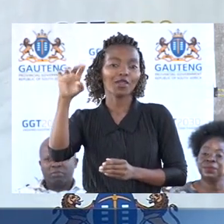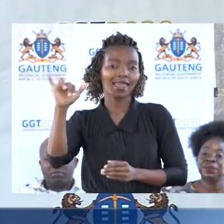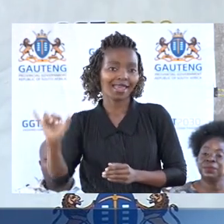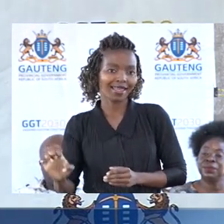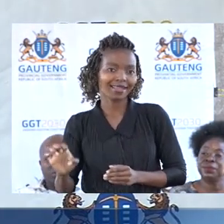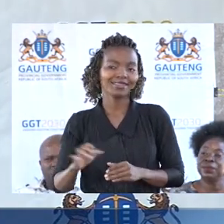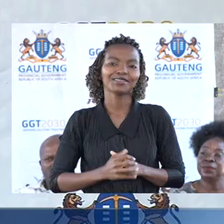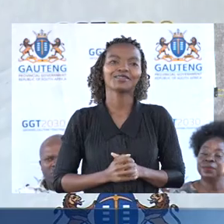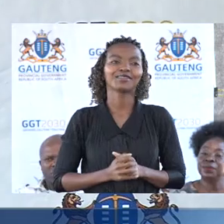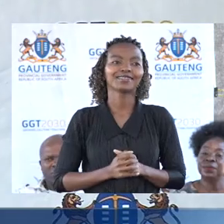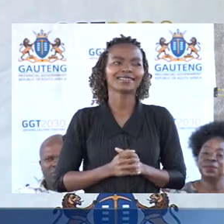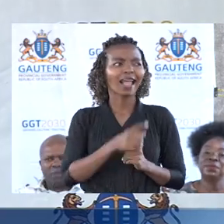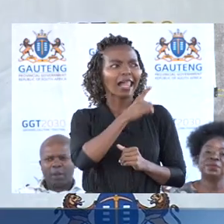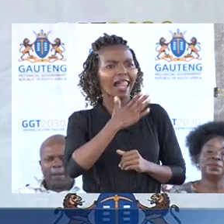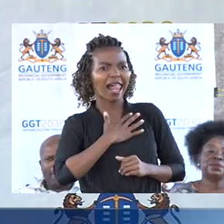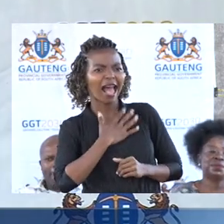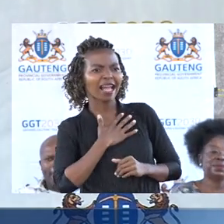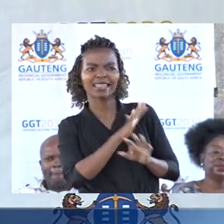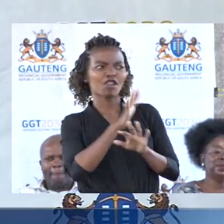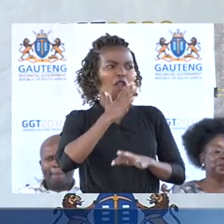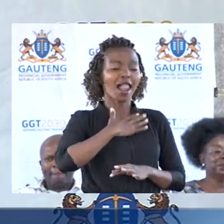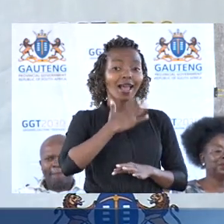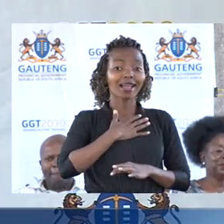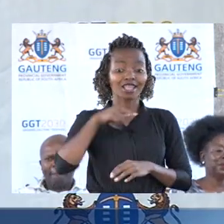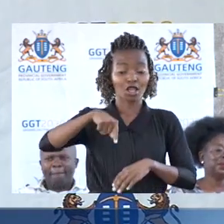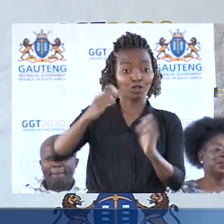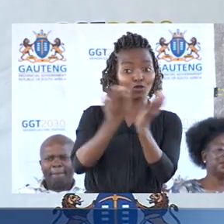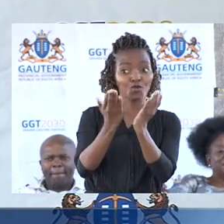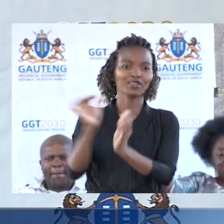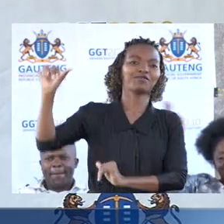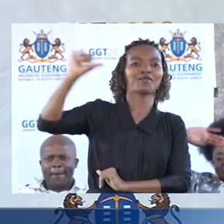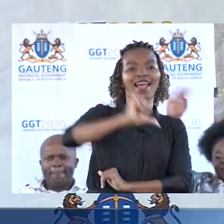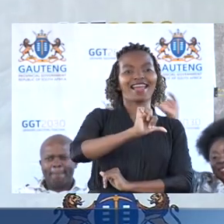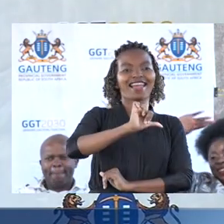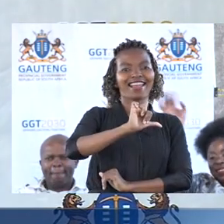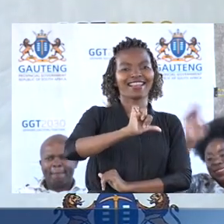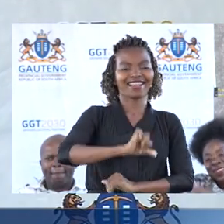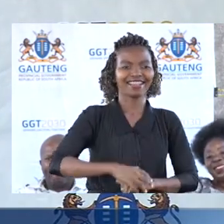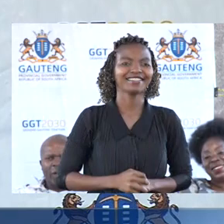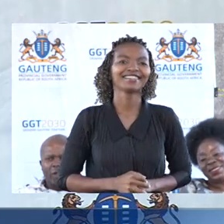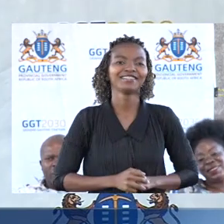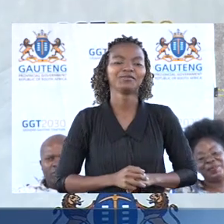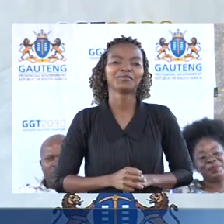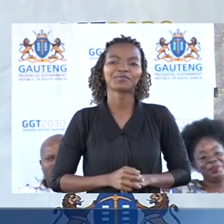Batanda, bangathandi, iMayibuye ibuyile.